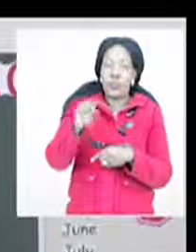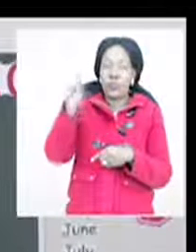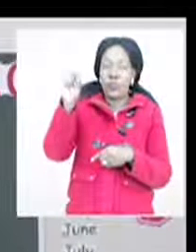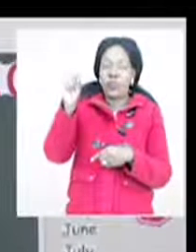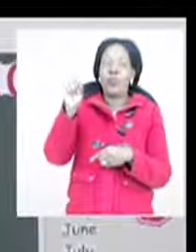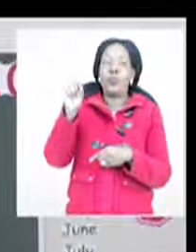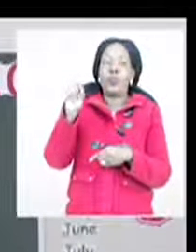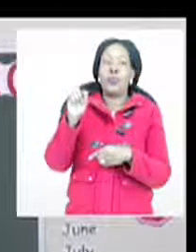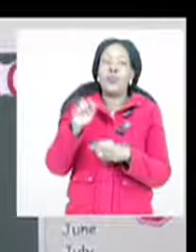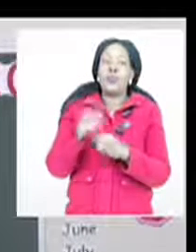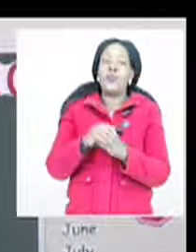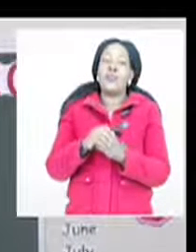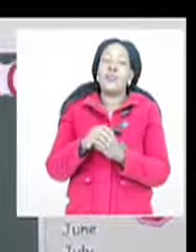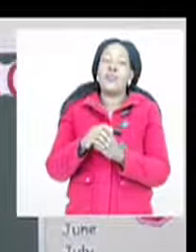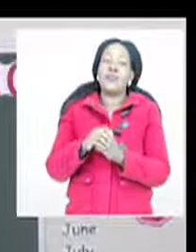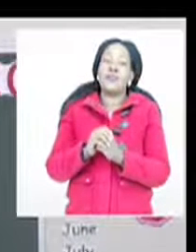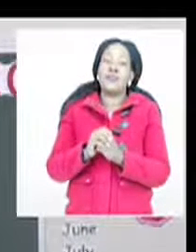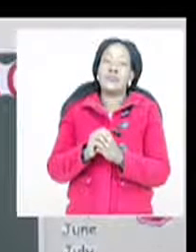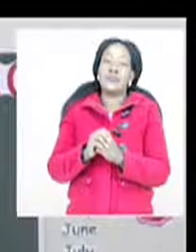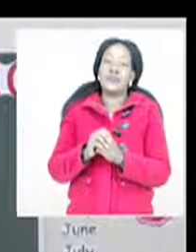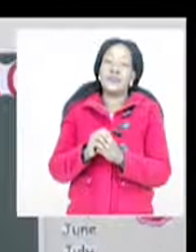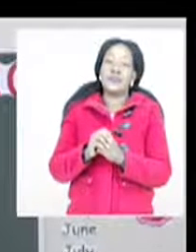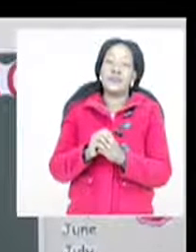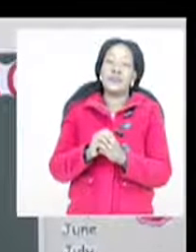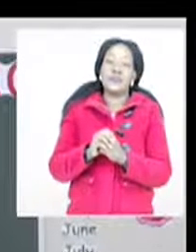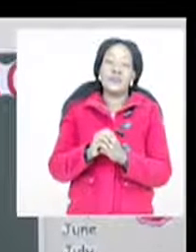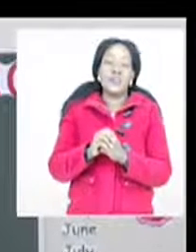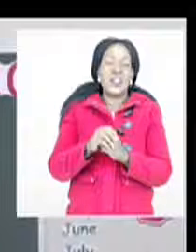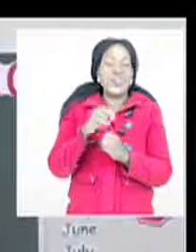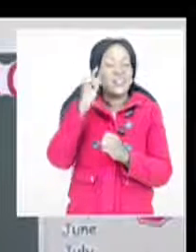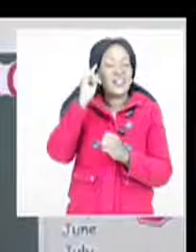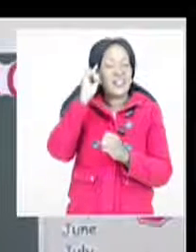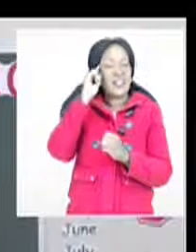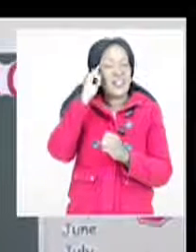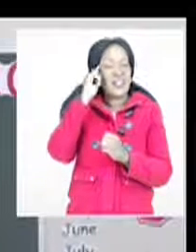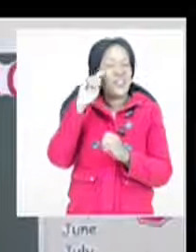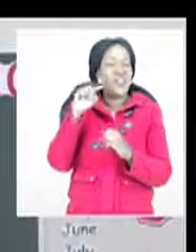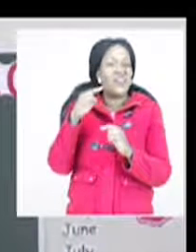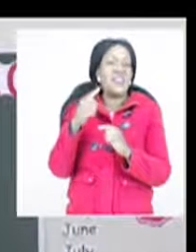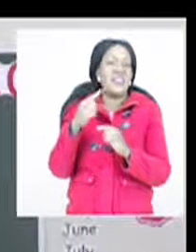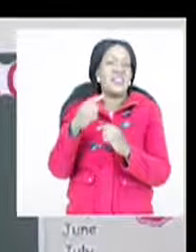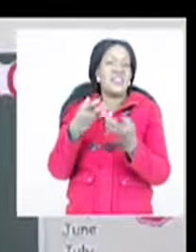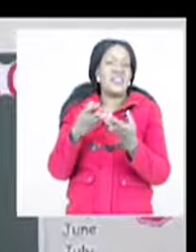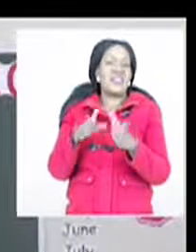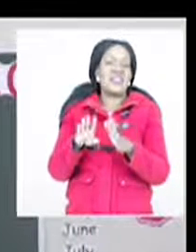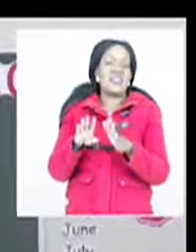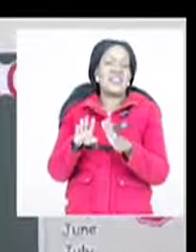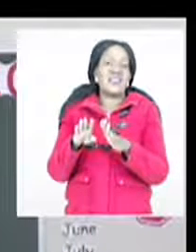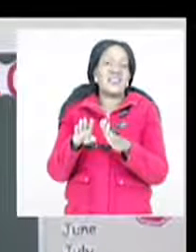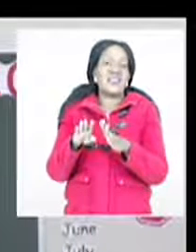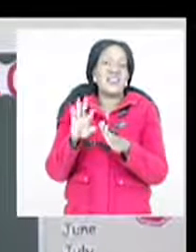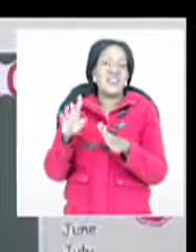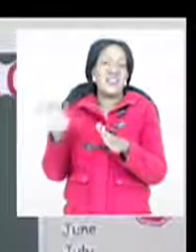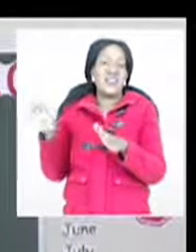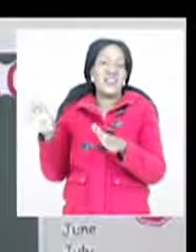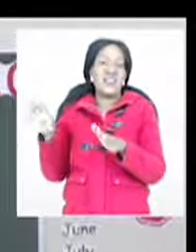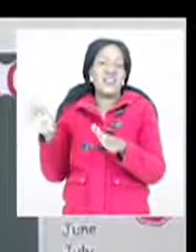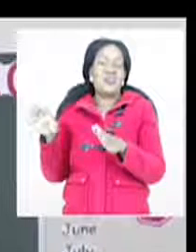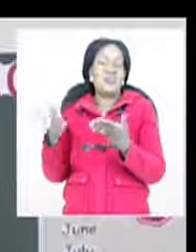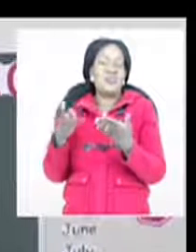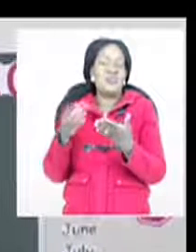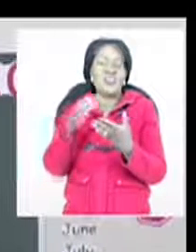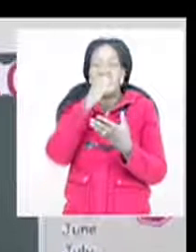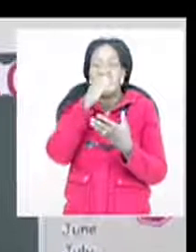give him a kick. Let's think about things that starts with kwa. What about the name